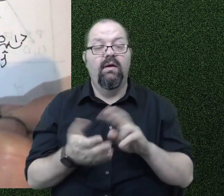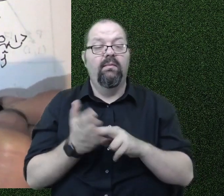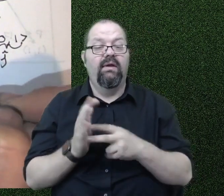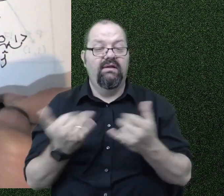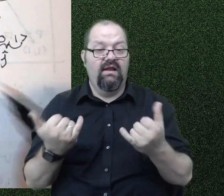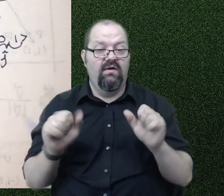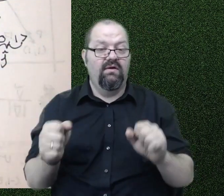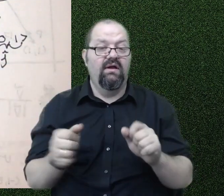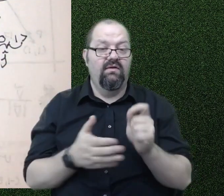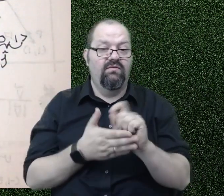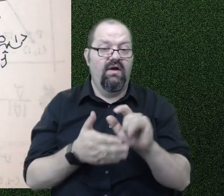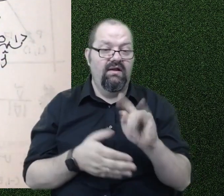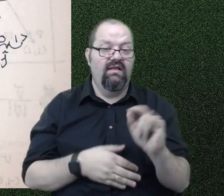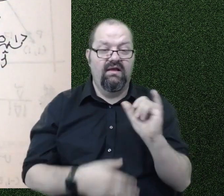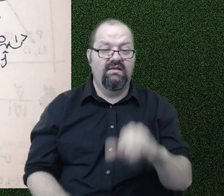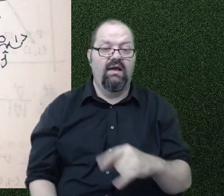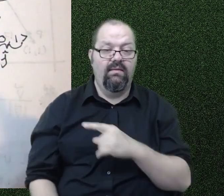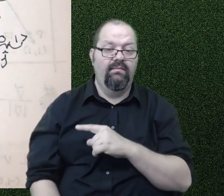well.